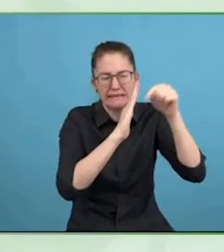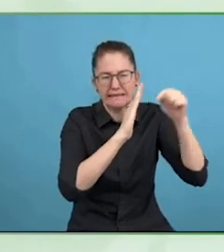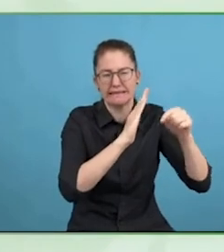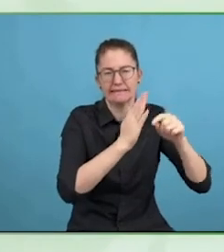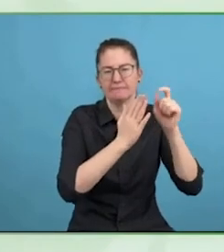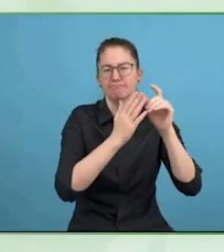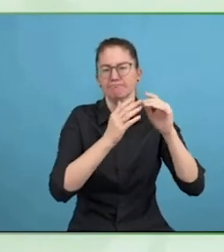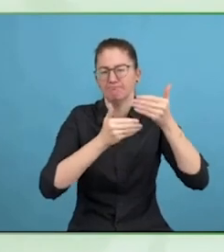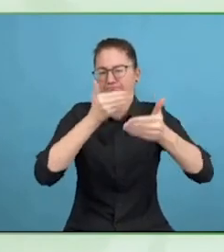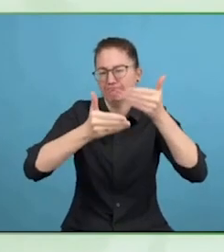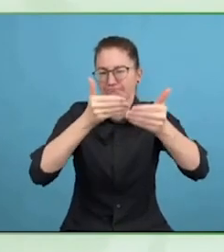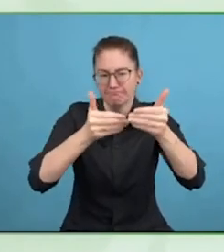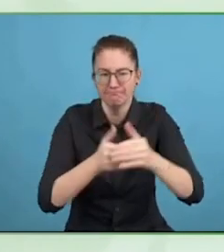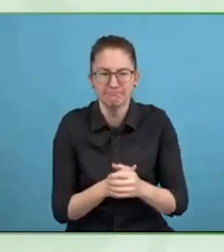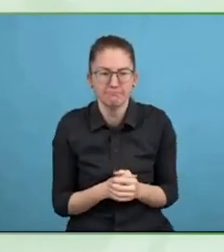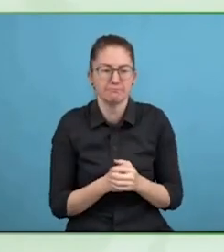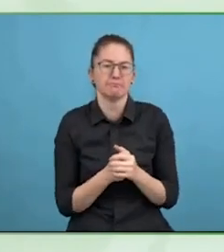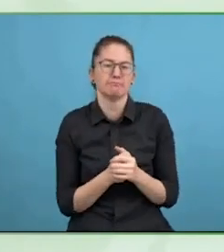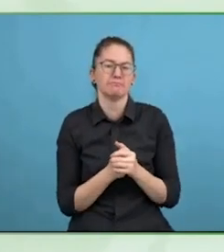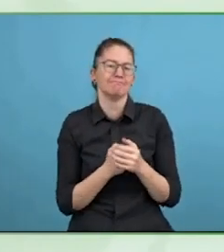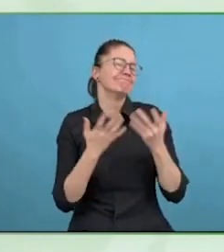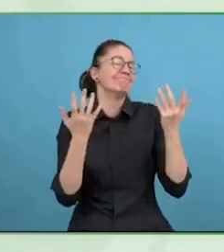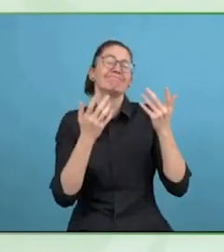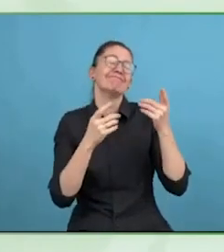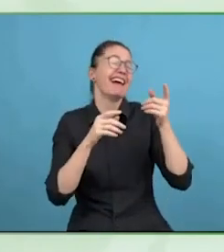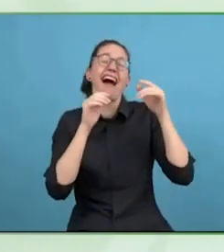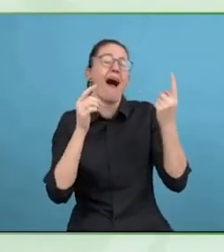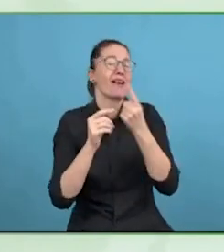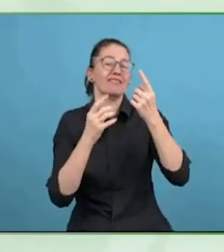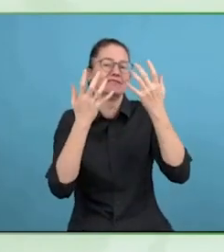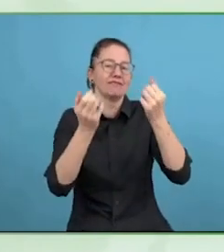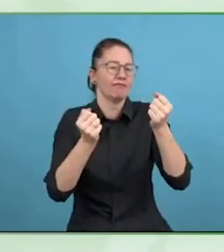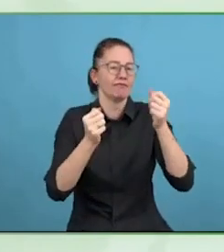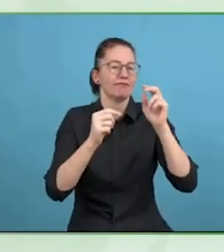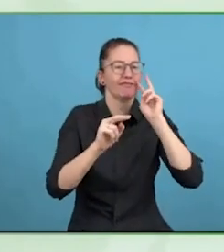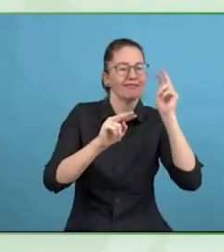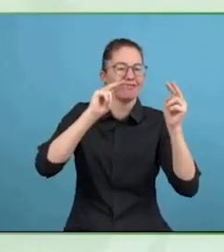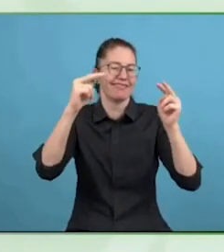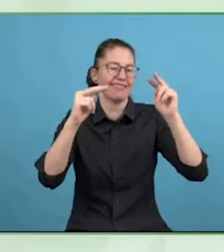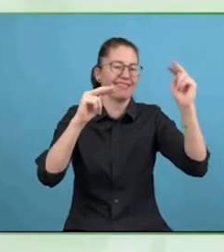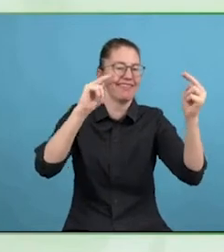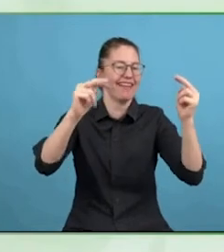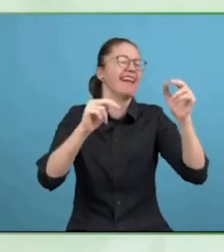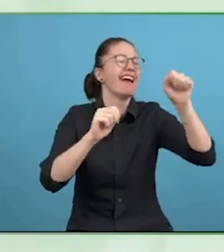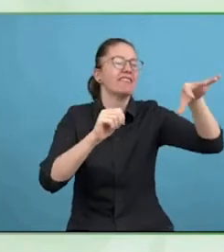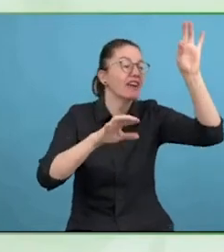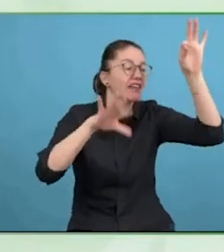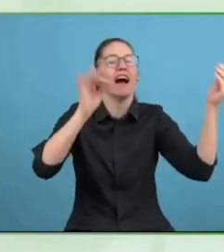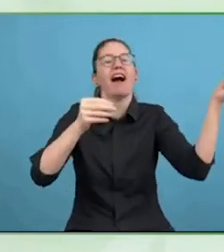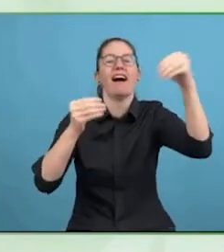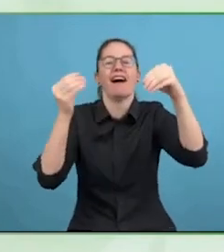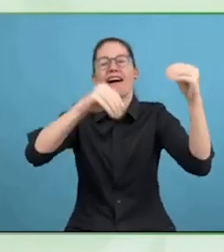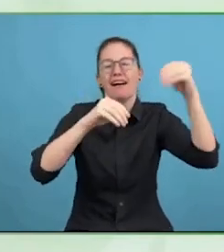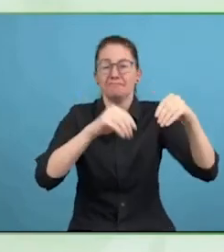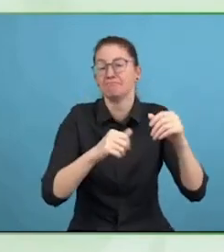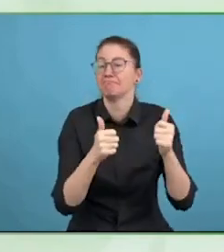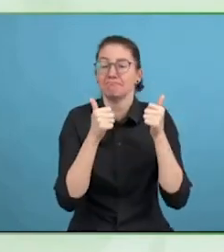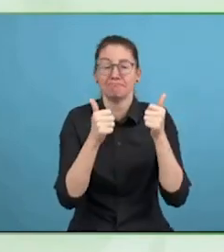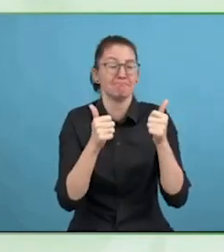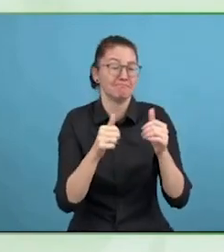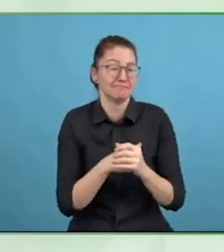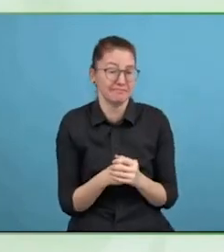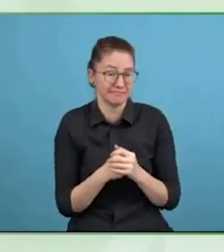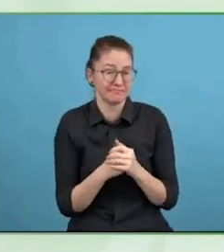cost. Yes, it is for free, and you will find really a wealth of information, even case studies